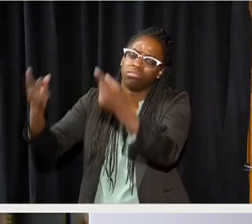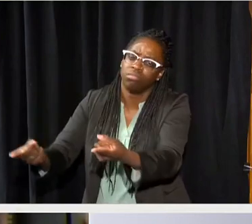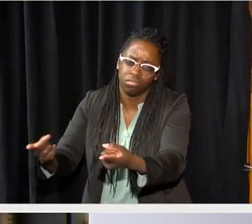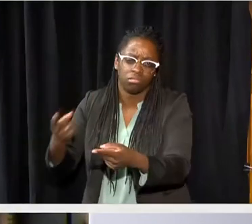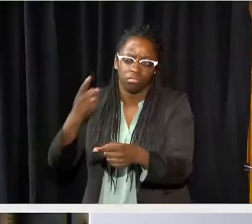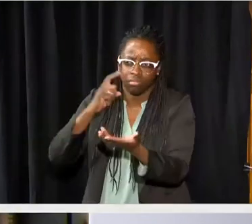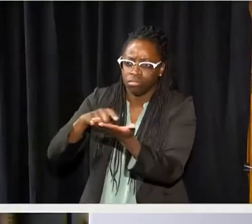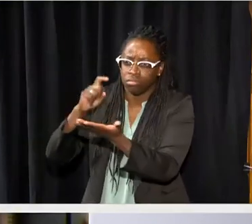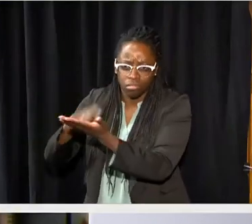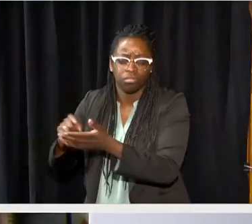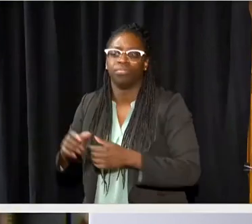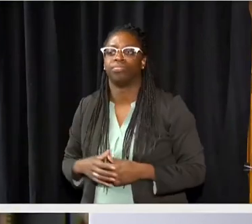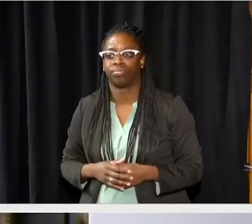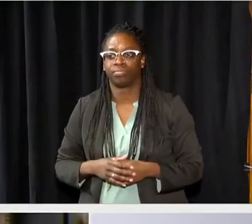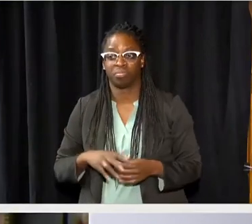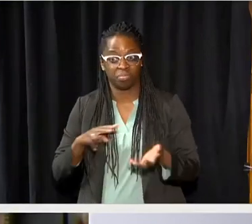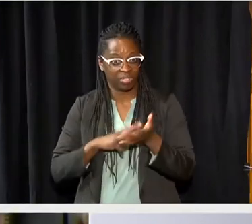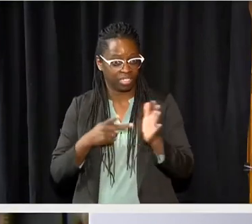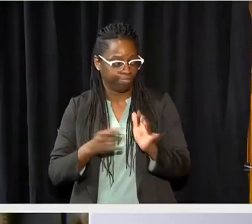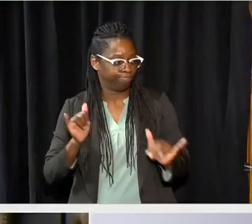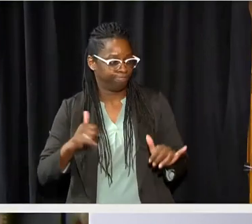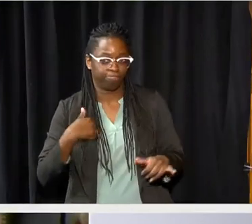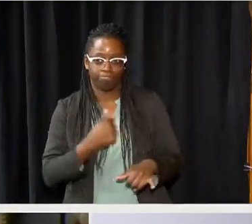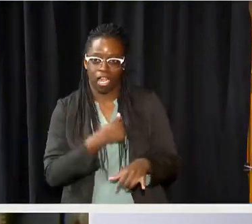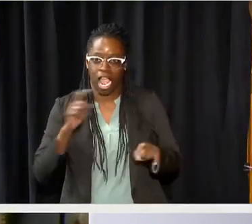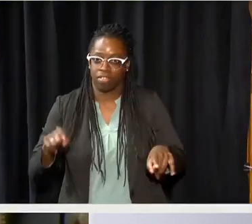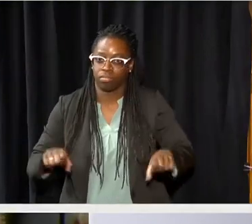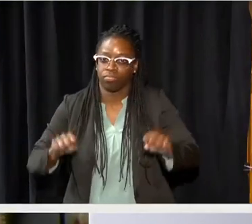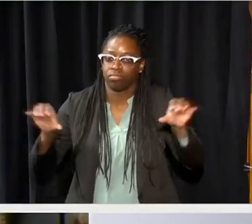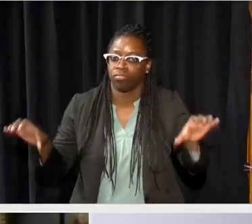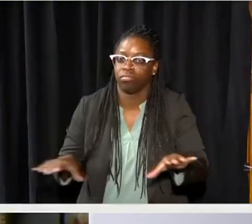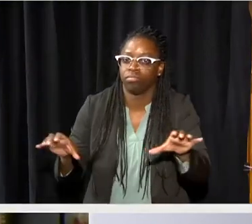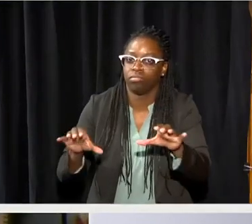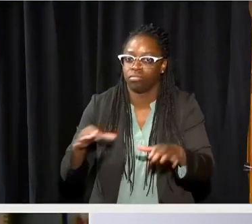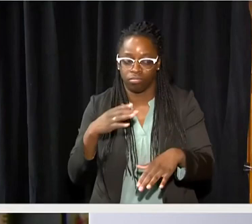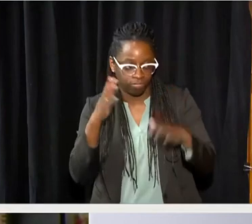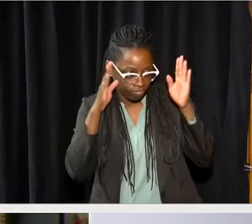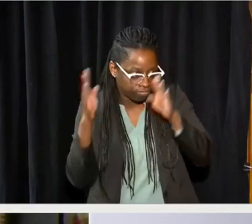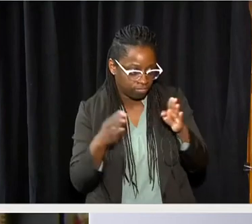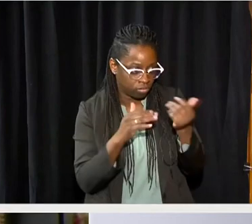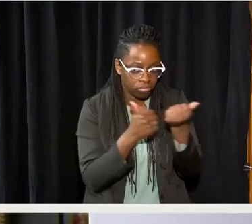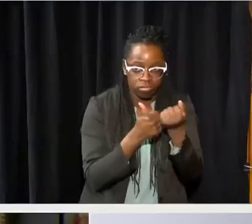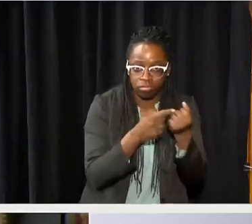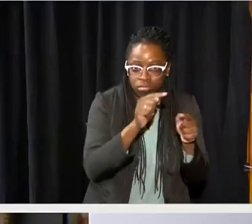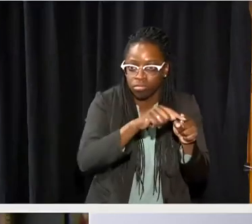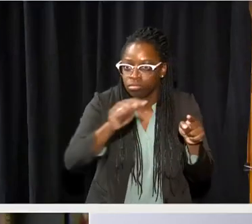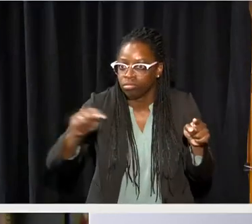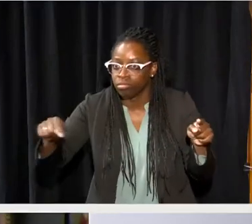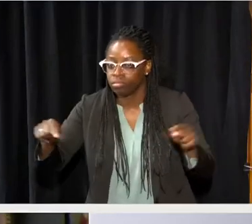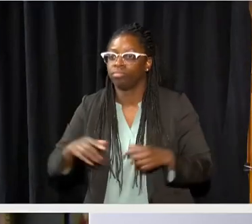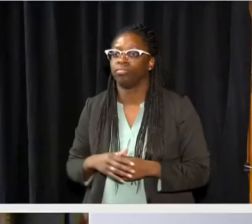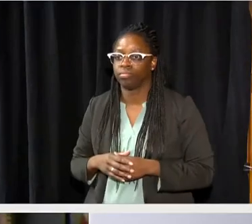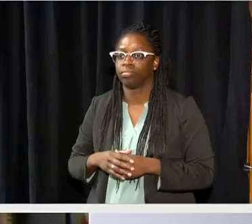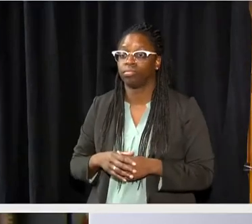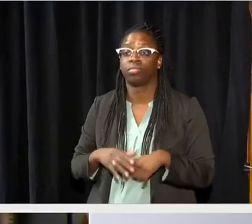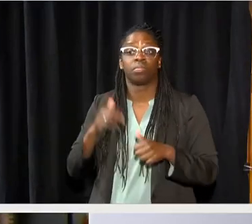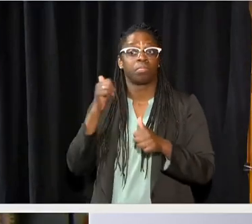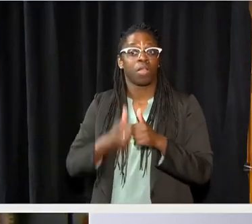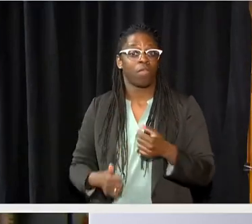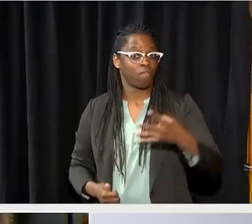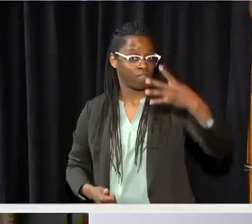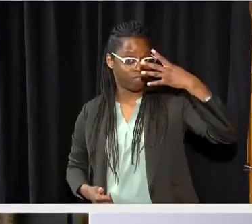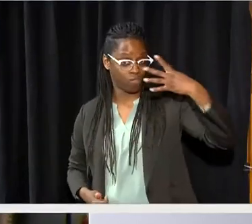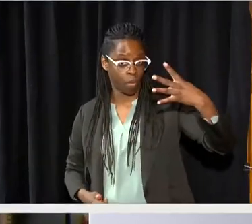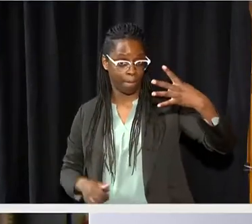big, and we have to go big now. That means passing our $4 billion